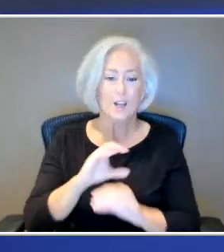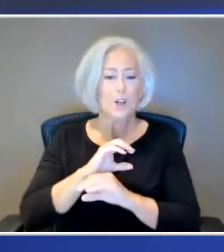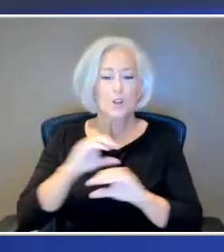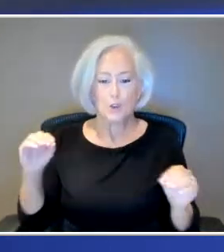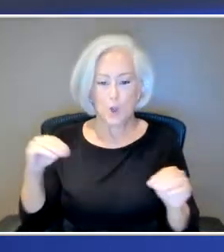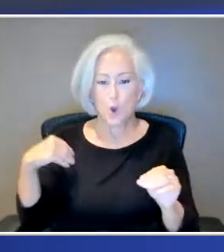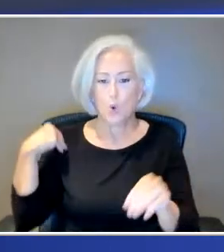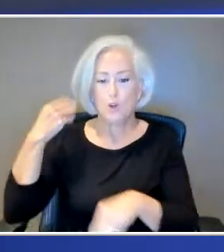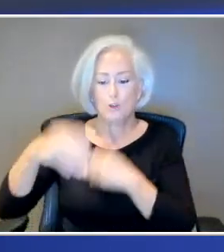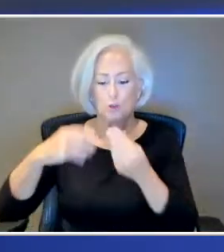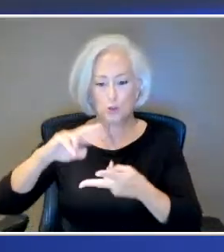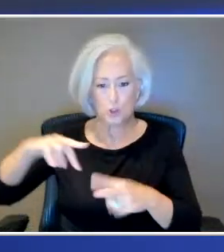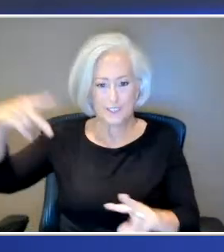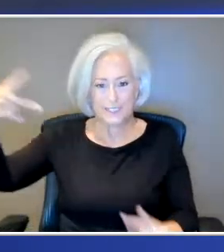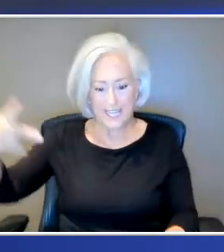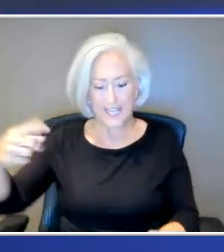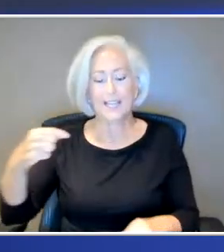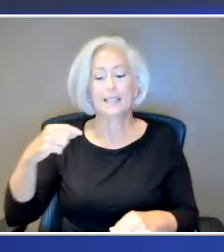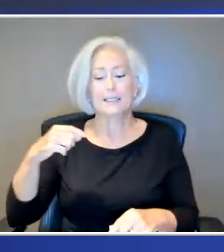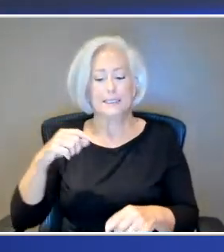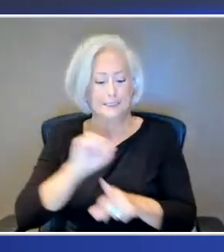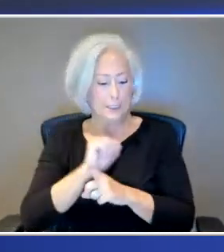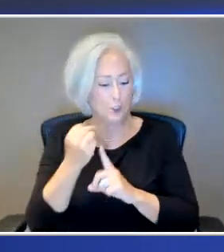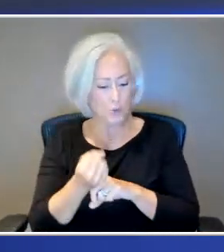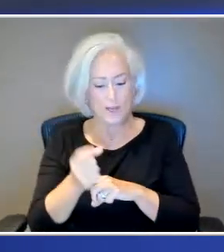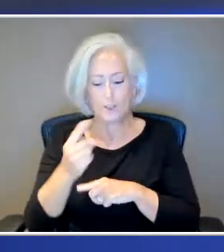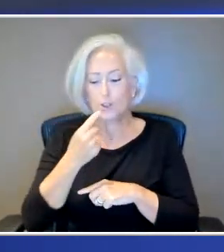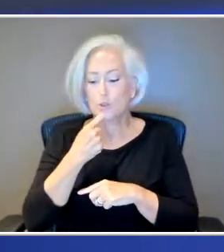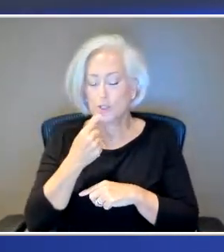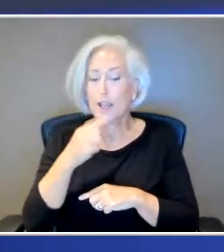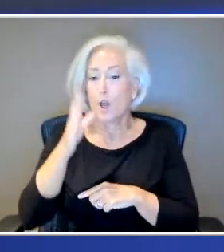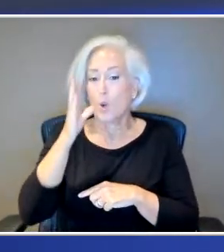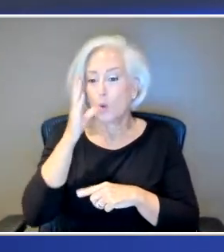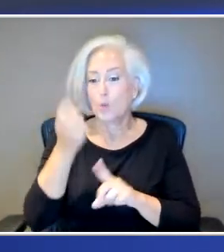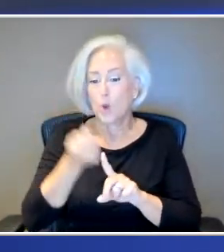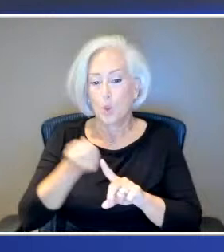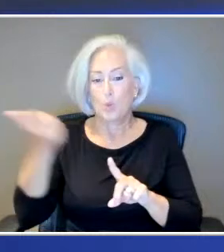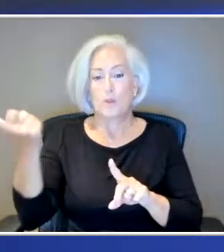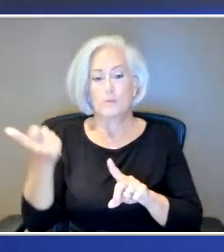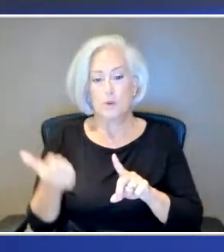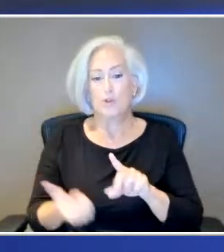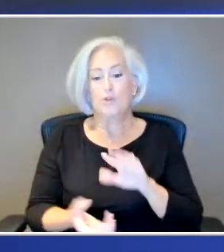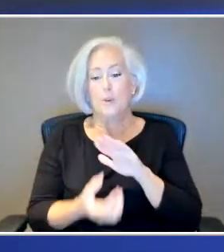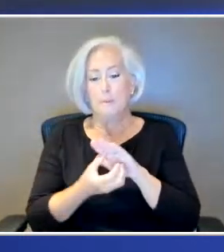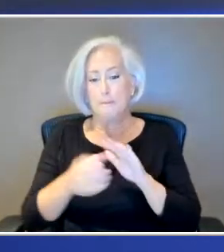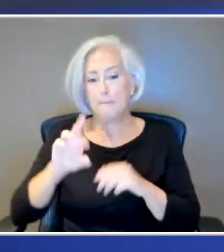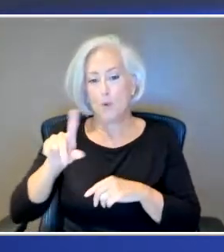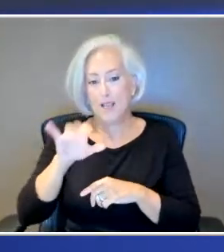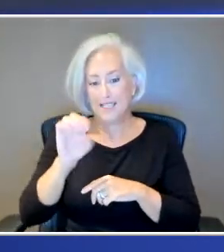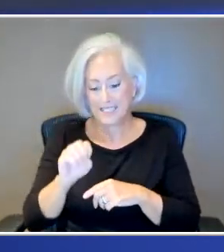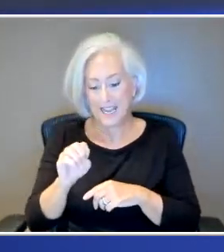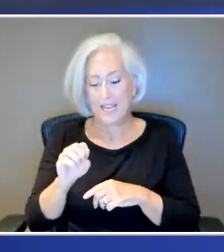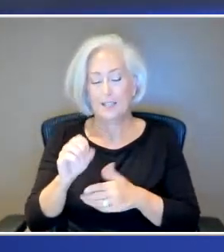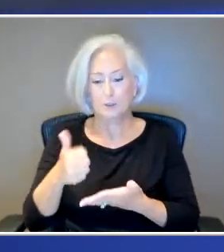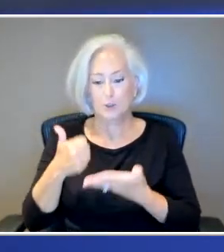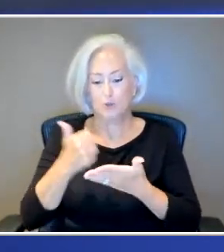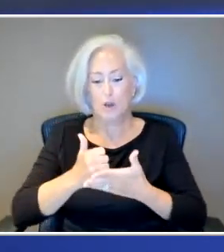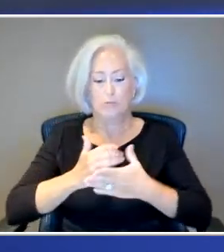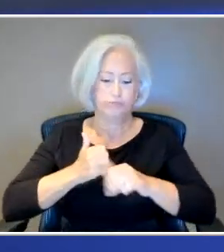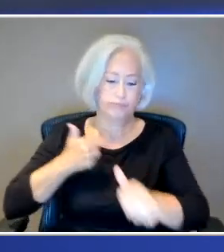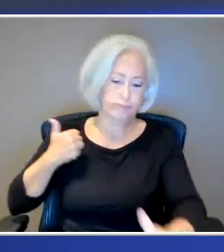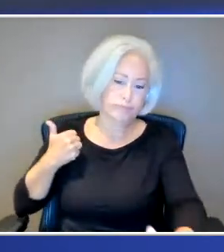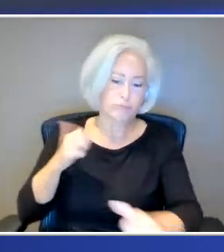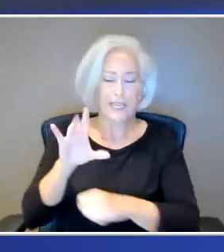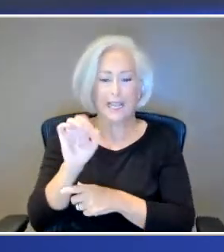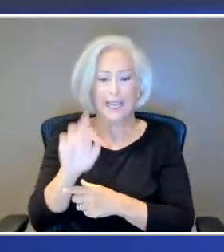okay, prophylactically, we're going to take out a prostate to prevent you from developing prostate cancer. The reason why is the prostate itself is